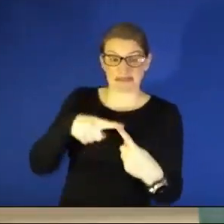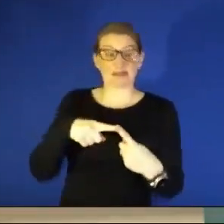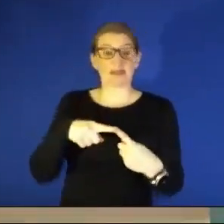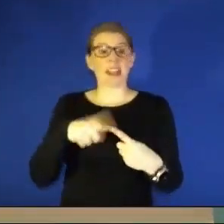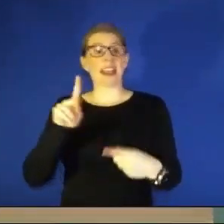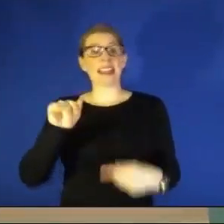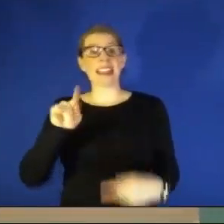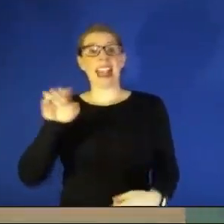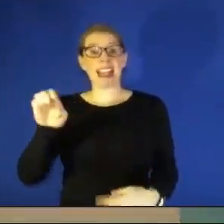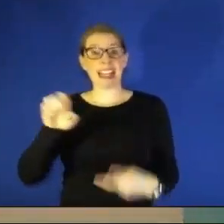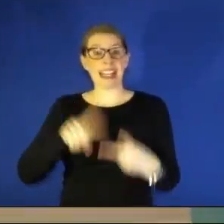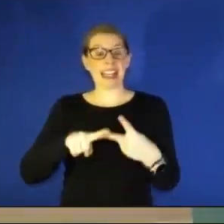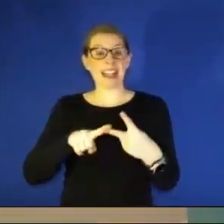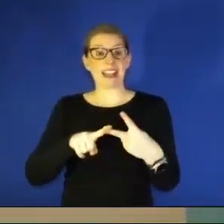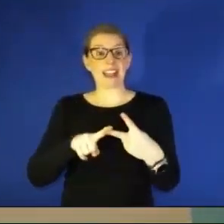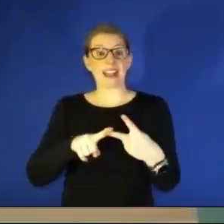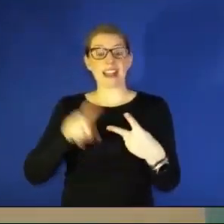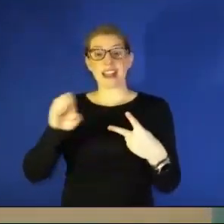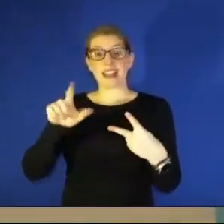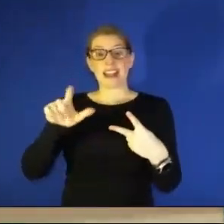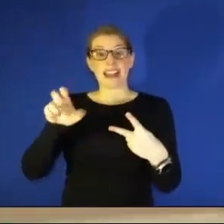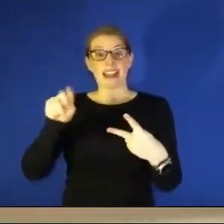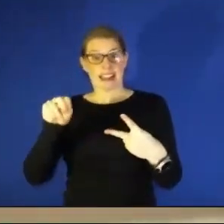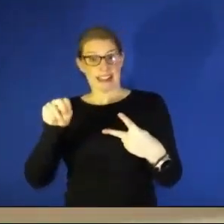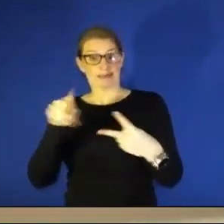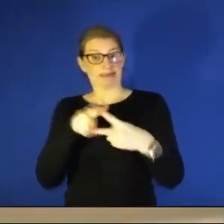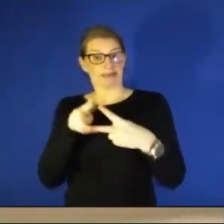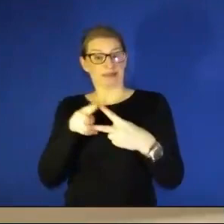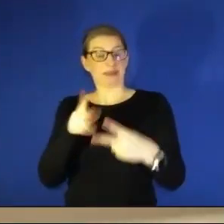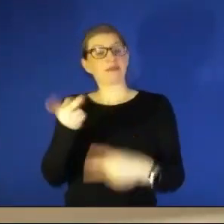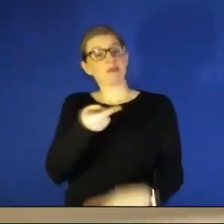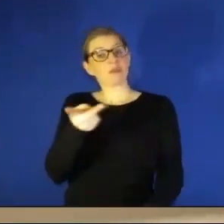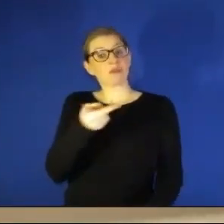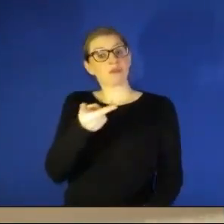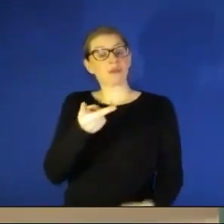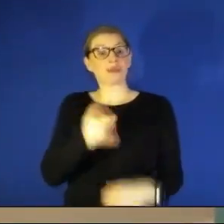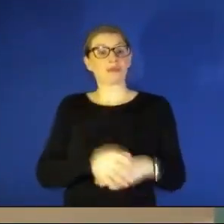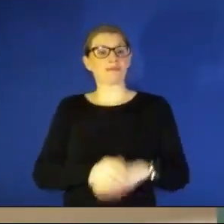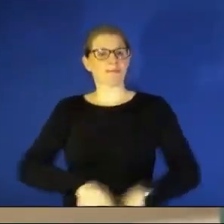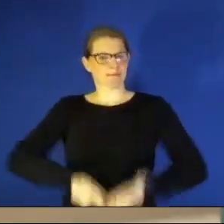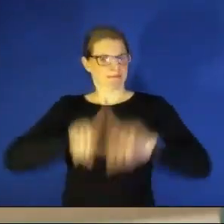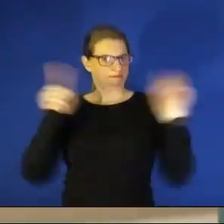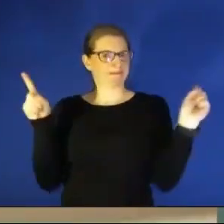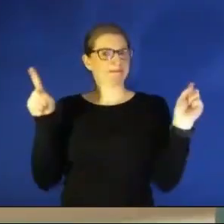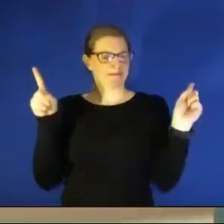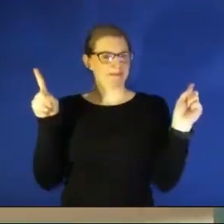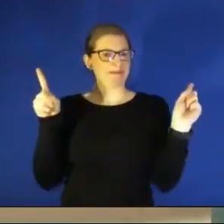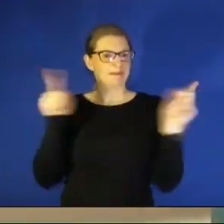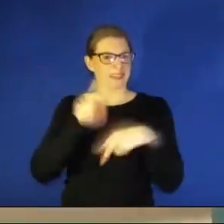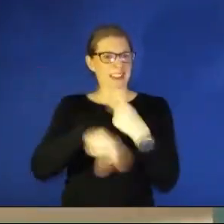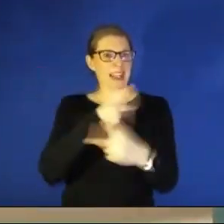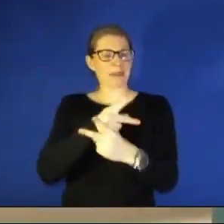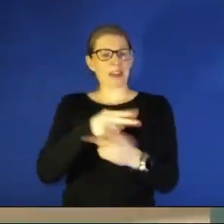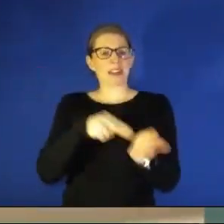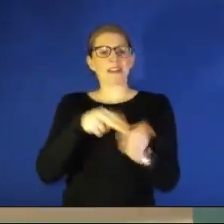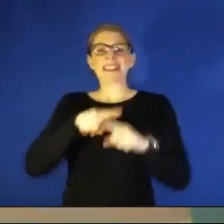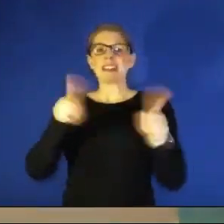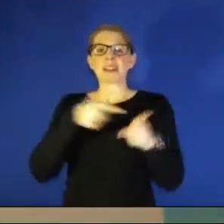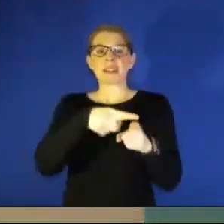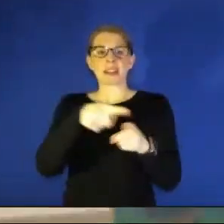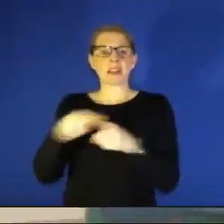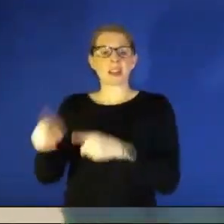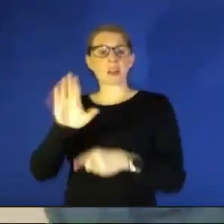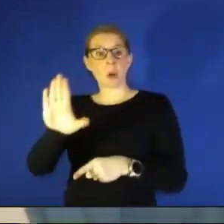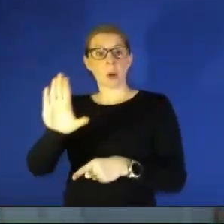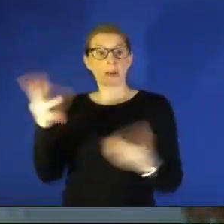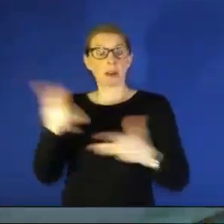and we have Ellen Chrissy here. Now you two are very different kinds of nurses. You have different specialties. What's your specialty? I